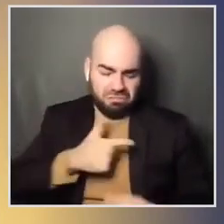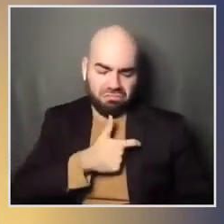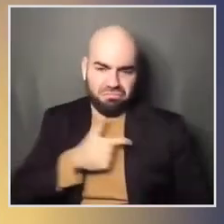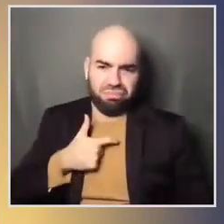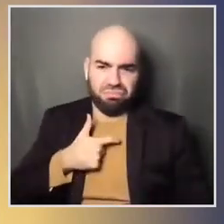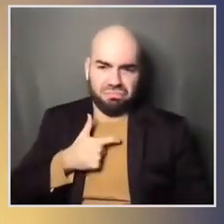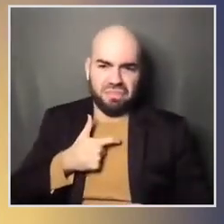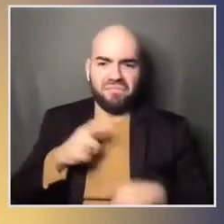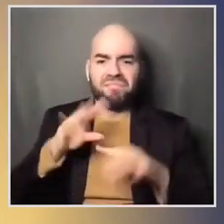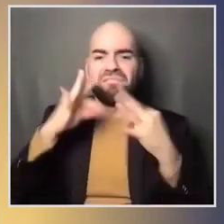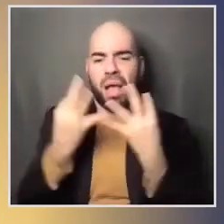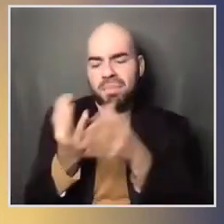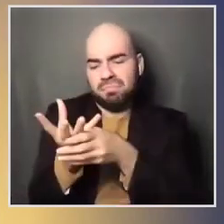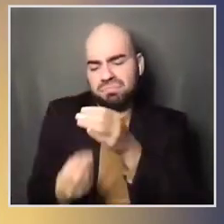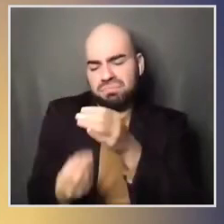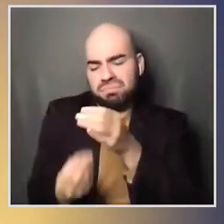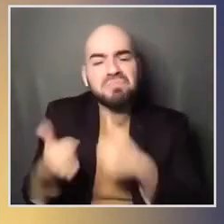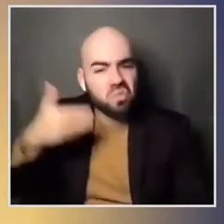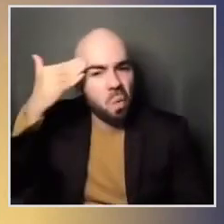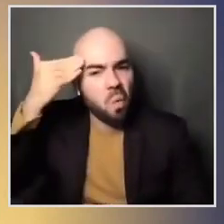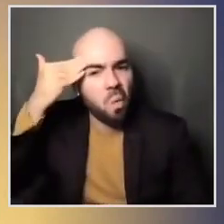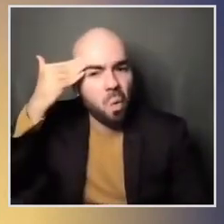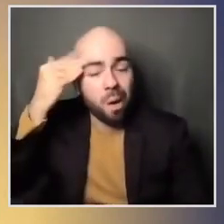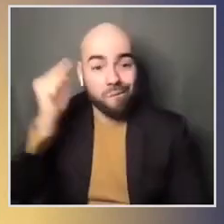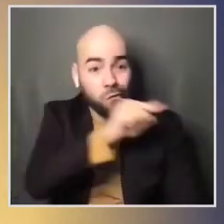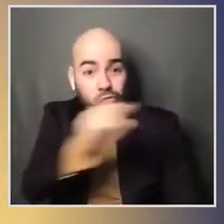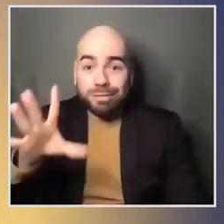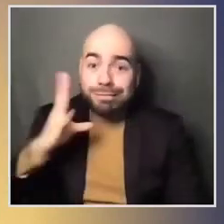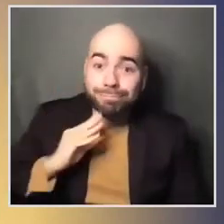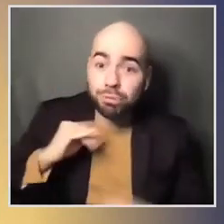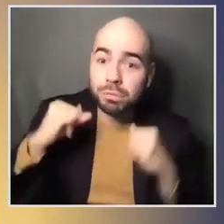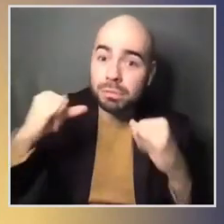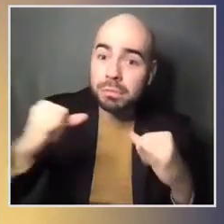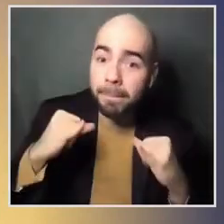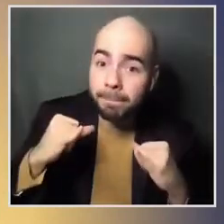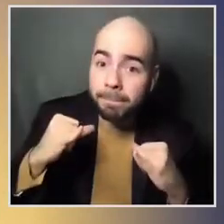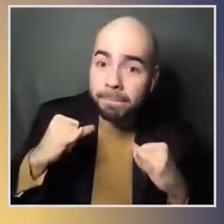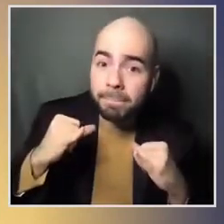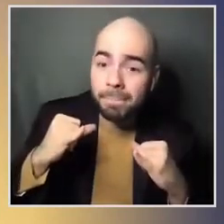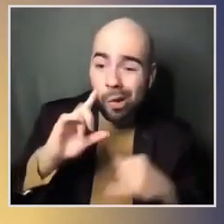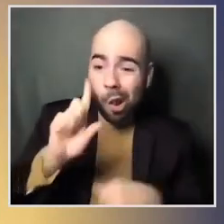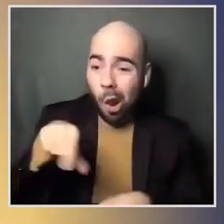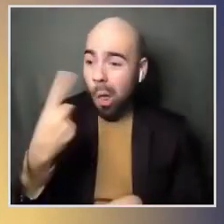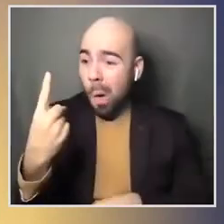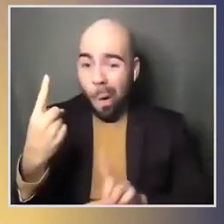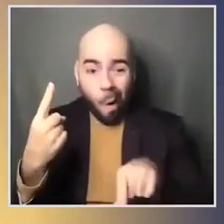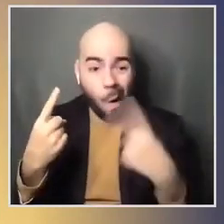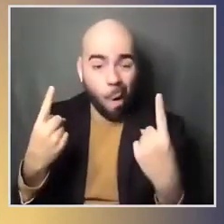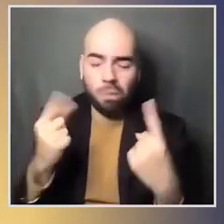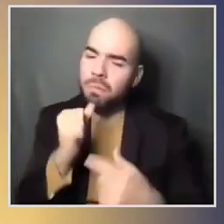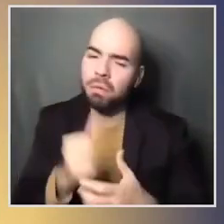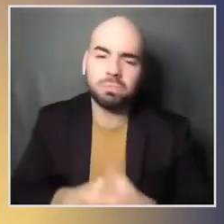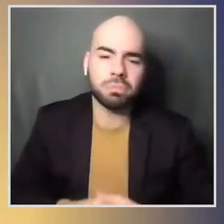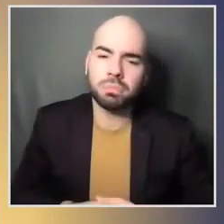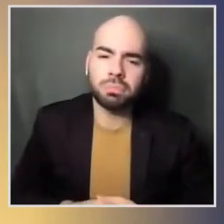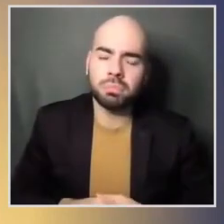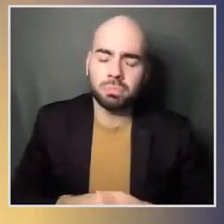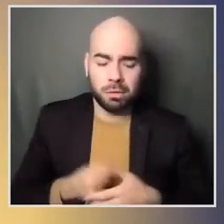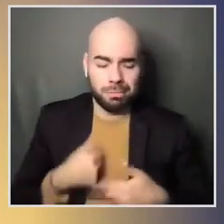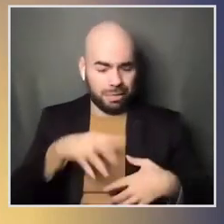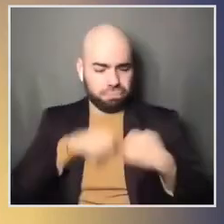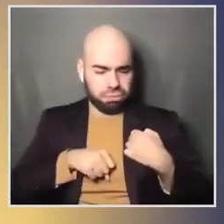And I want them to know they're not alone. Our hearts break with you. I want everyone to know on day